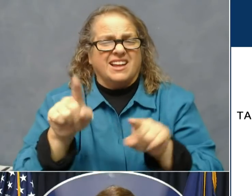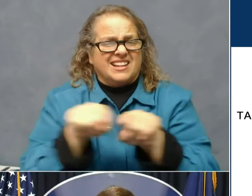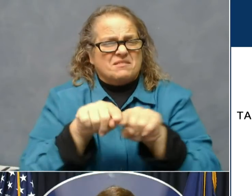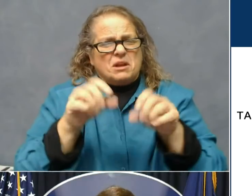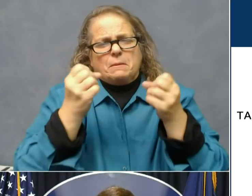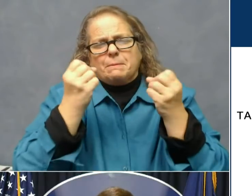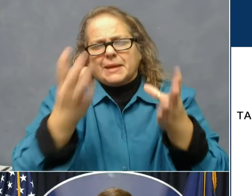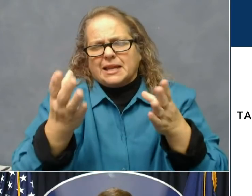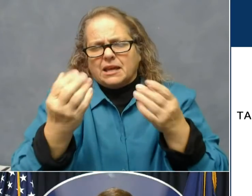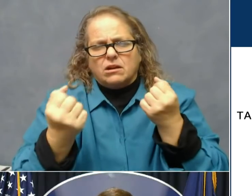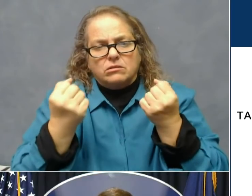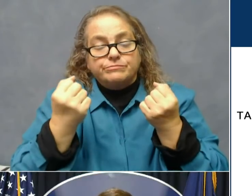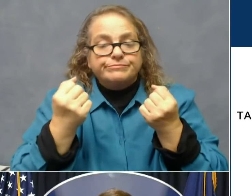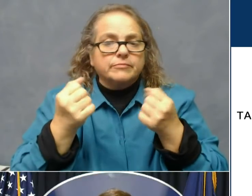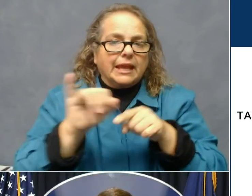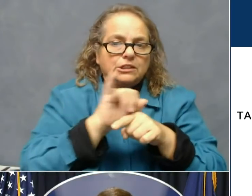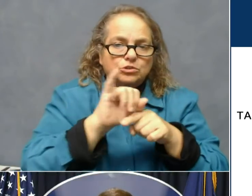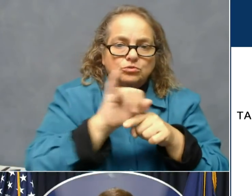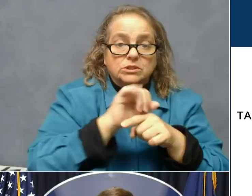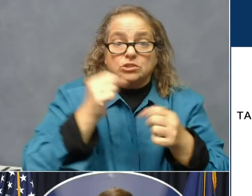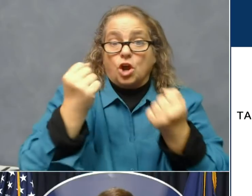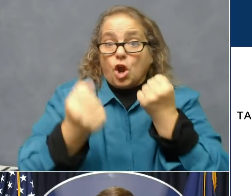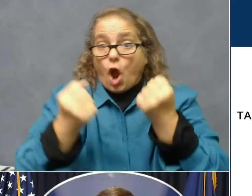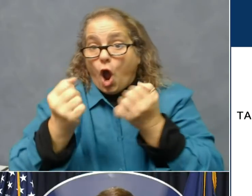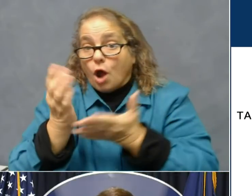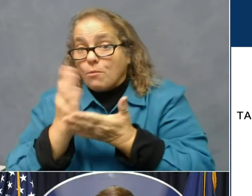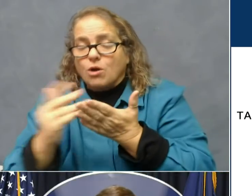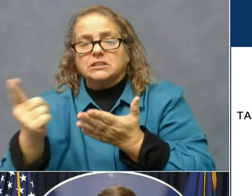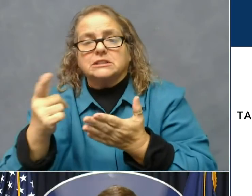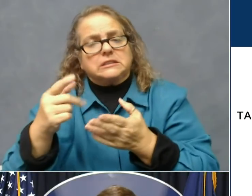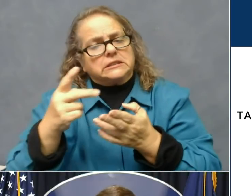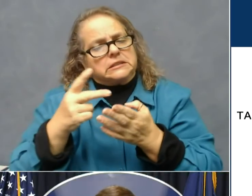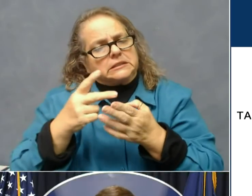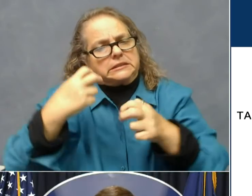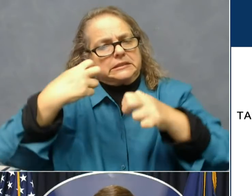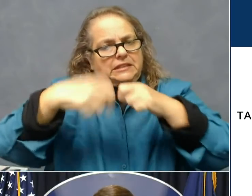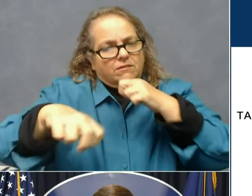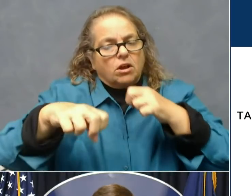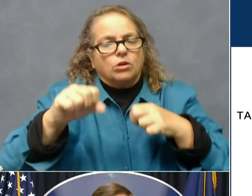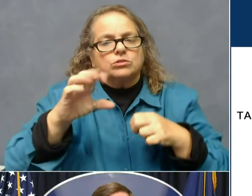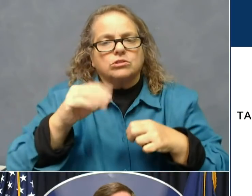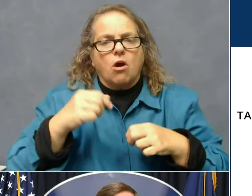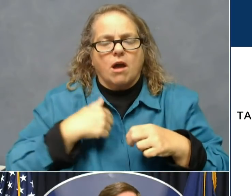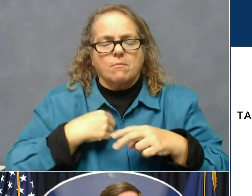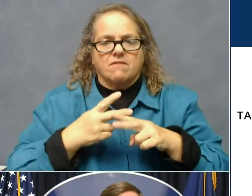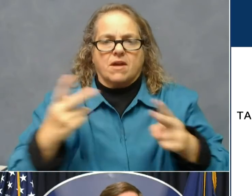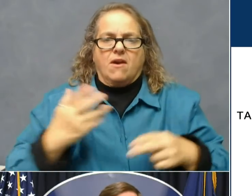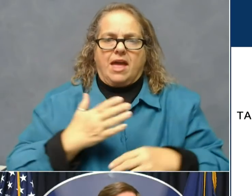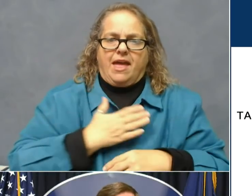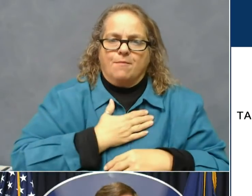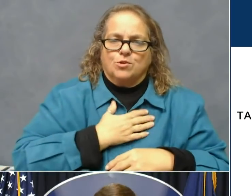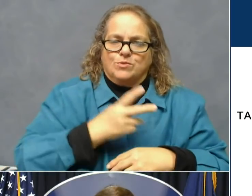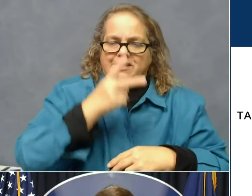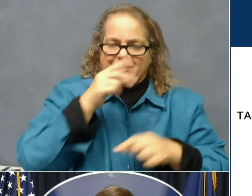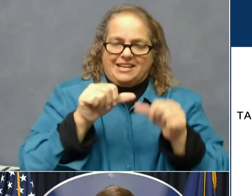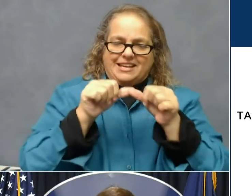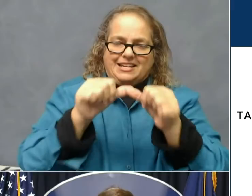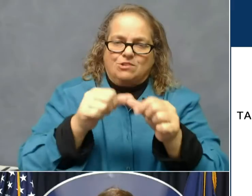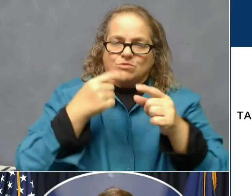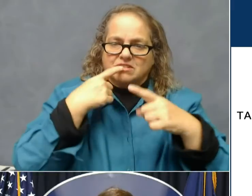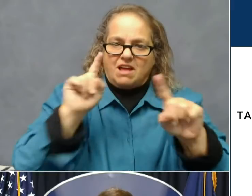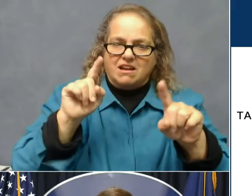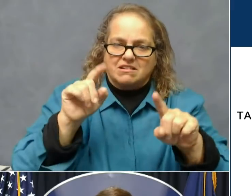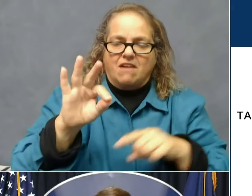sector. So I am all that much happier to see the continued success of companies like